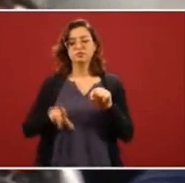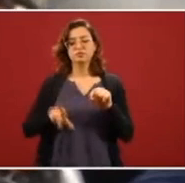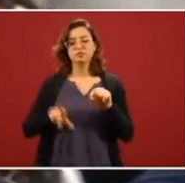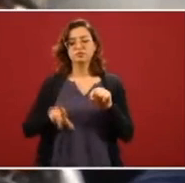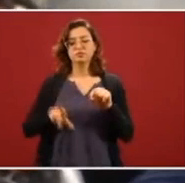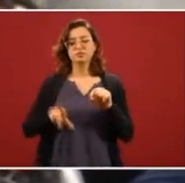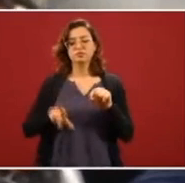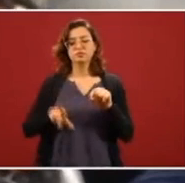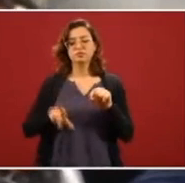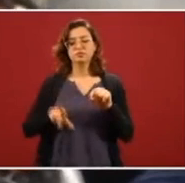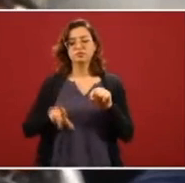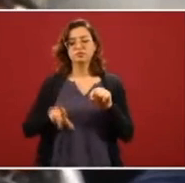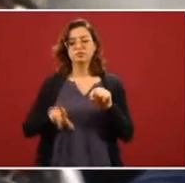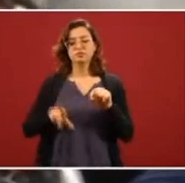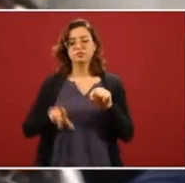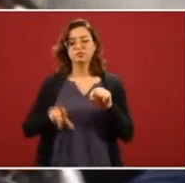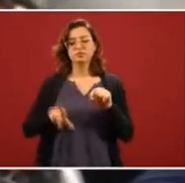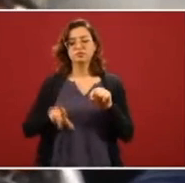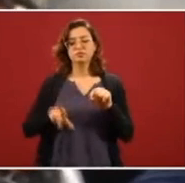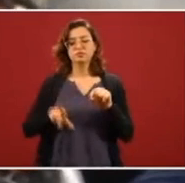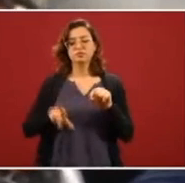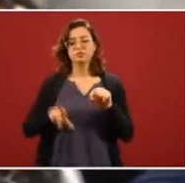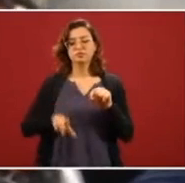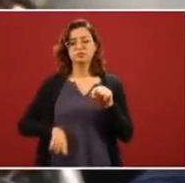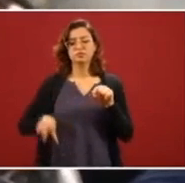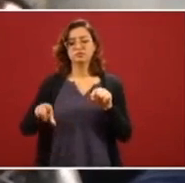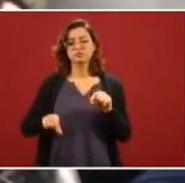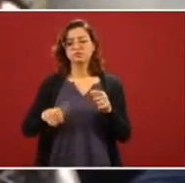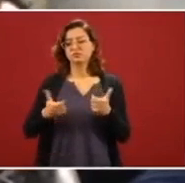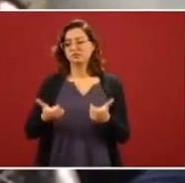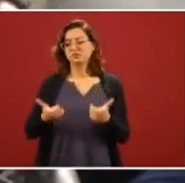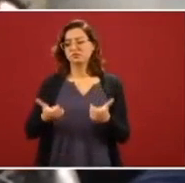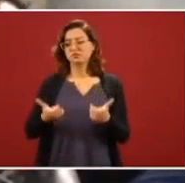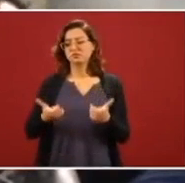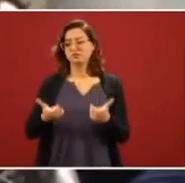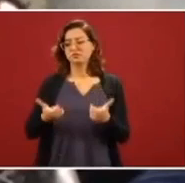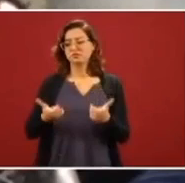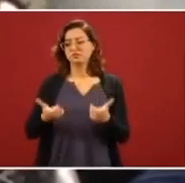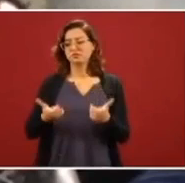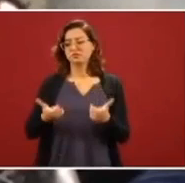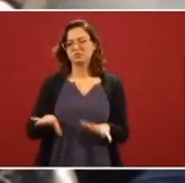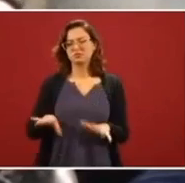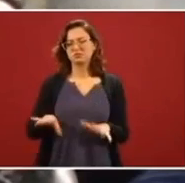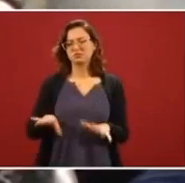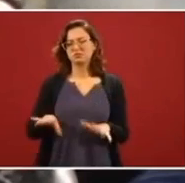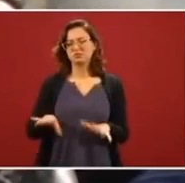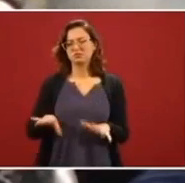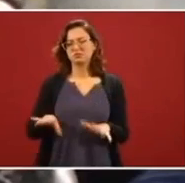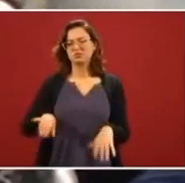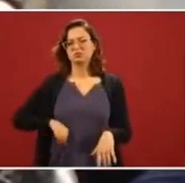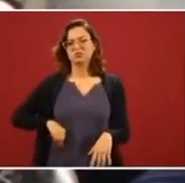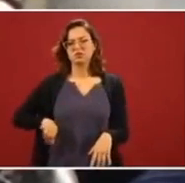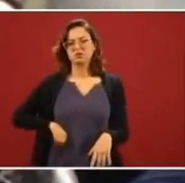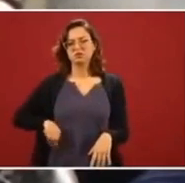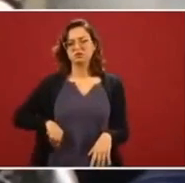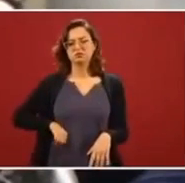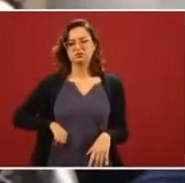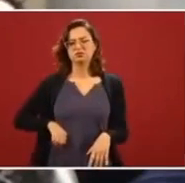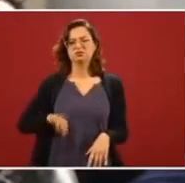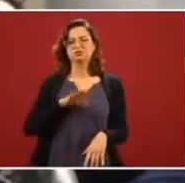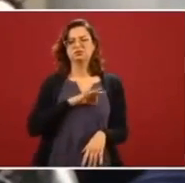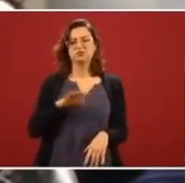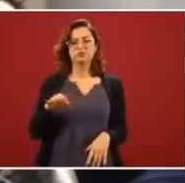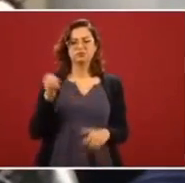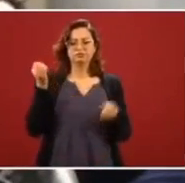have maybe not a national interest, but Económico, an economic interest. que pueda